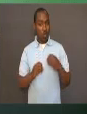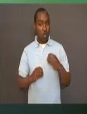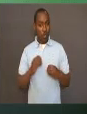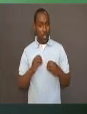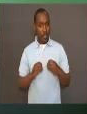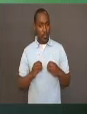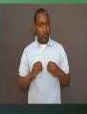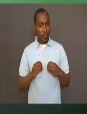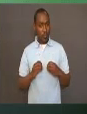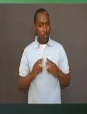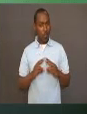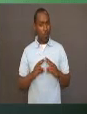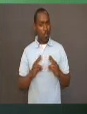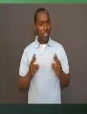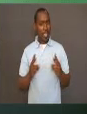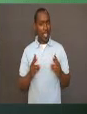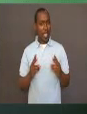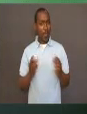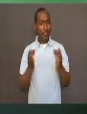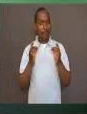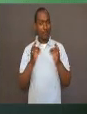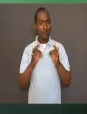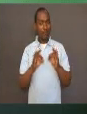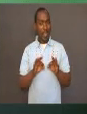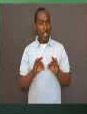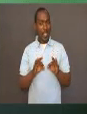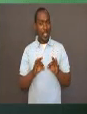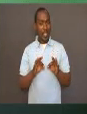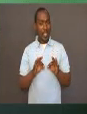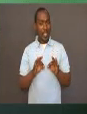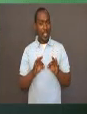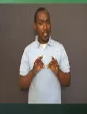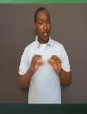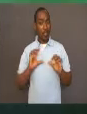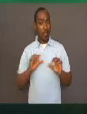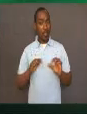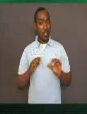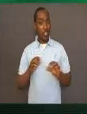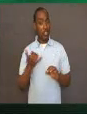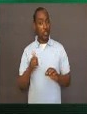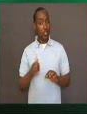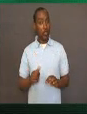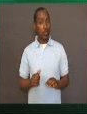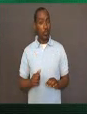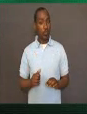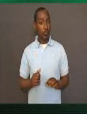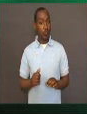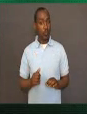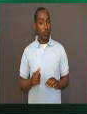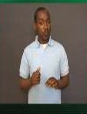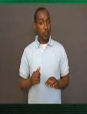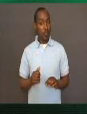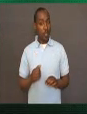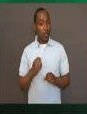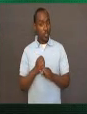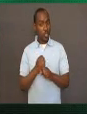Microorganisms play a very important role in our lives. They act